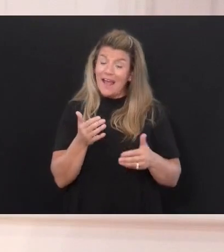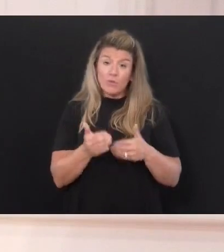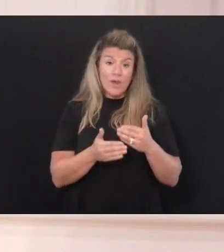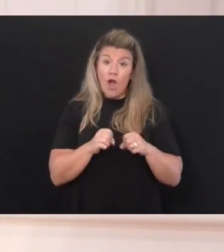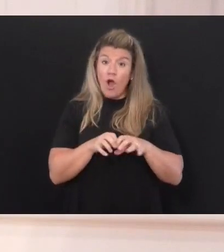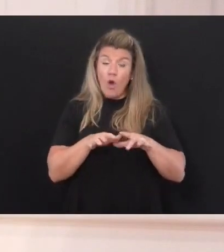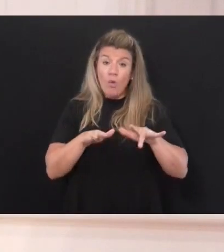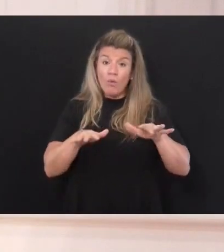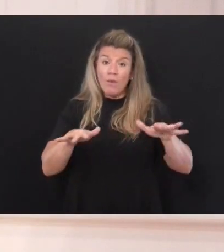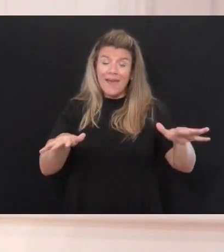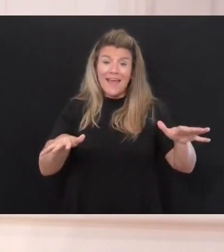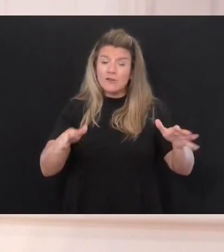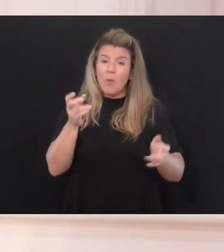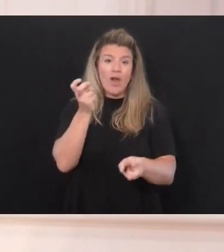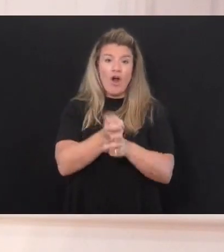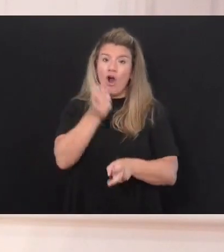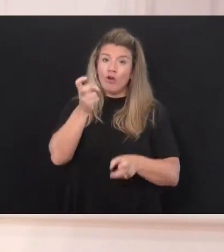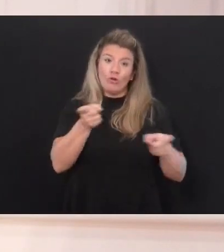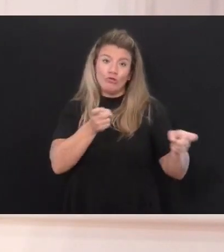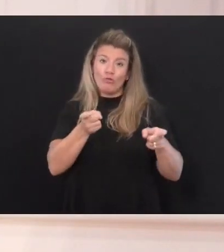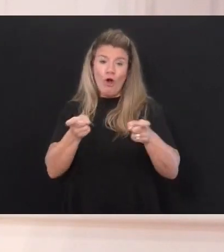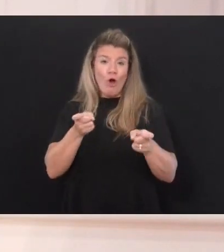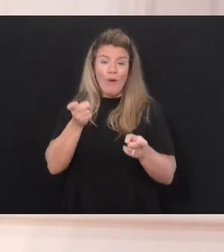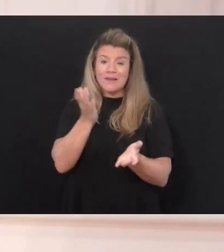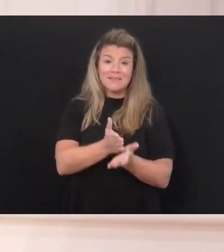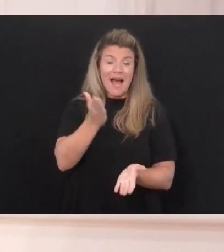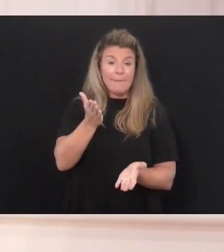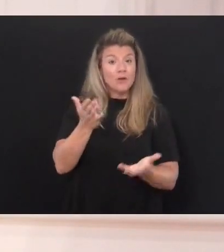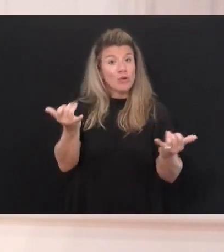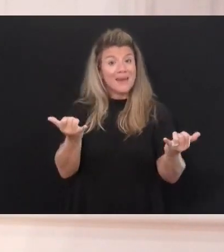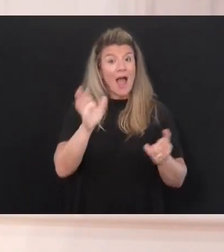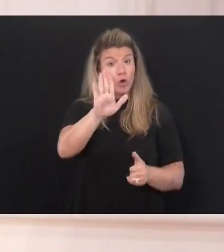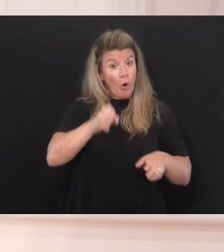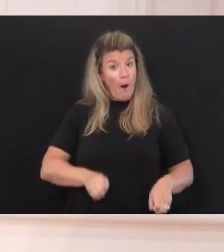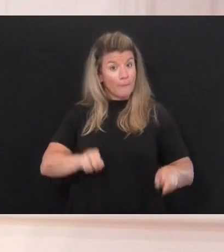but I surely, strongly made the recommendation that there